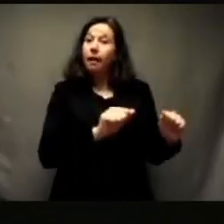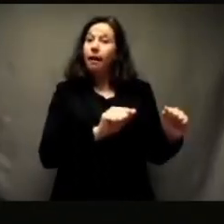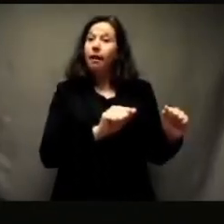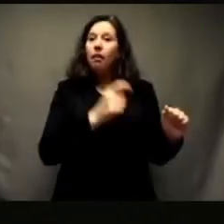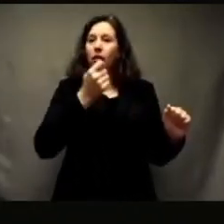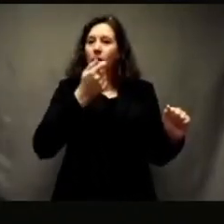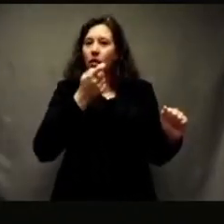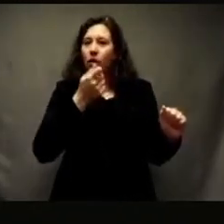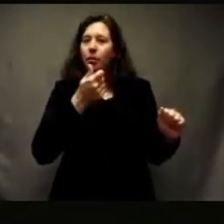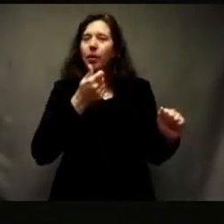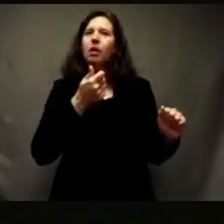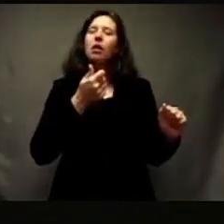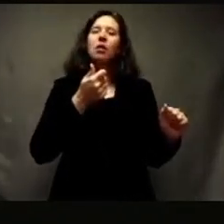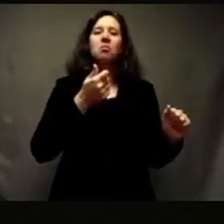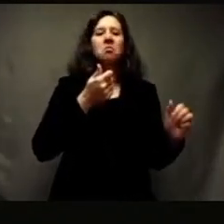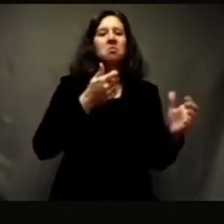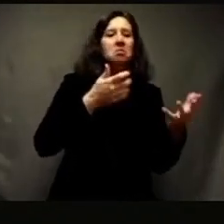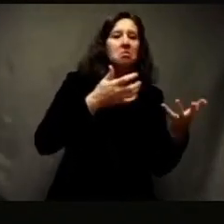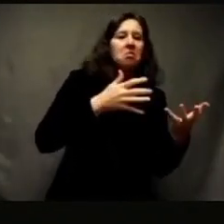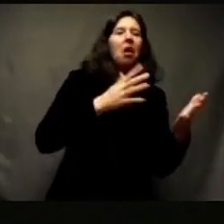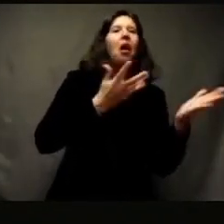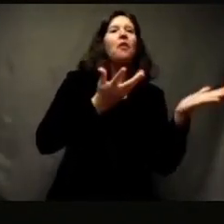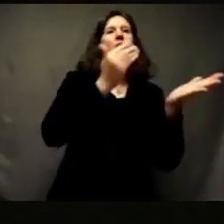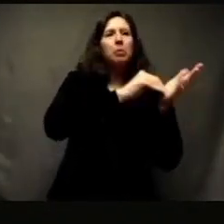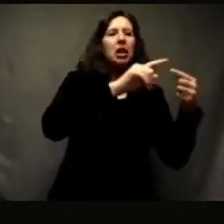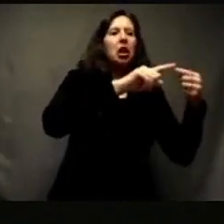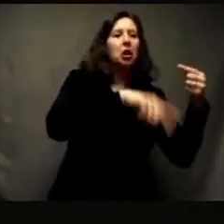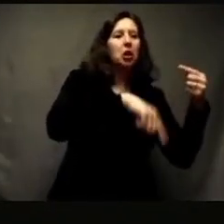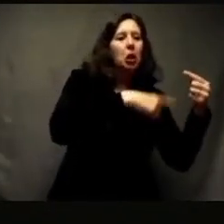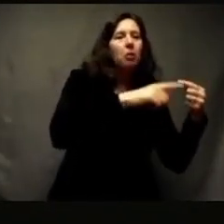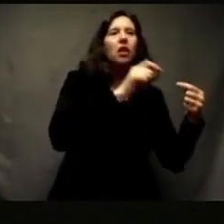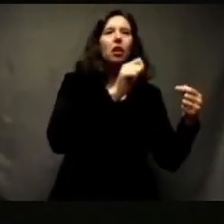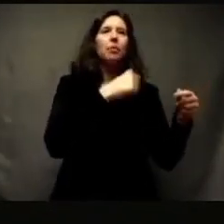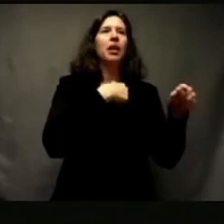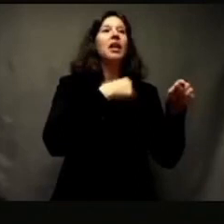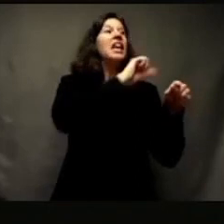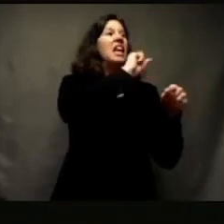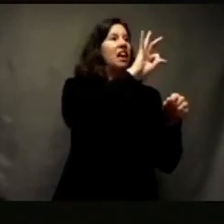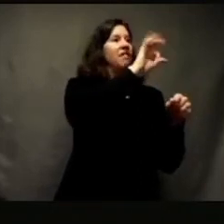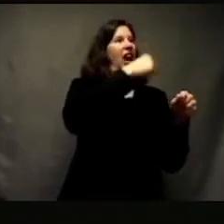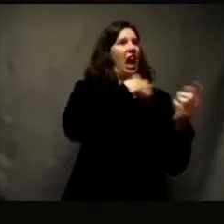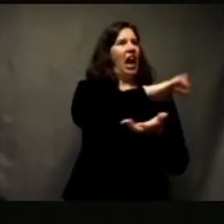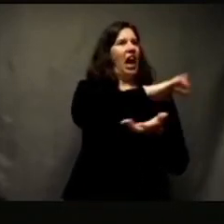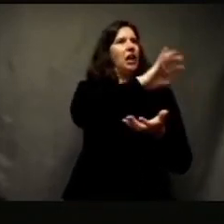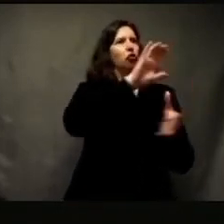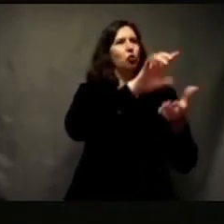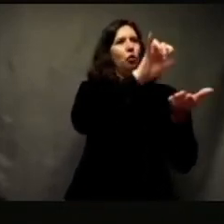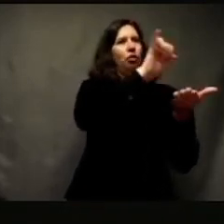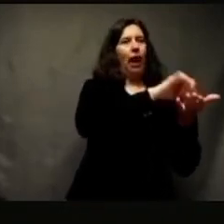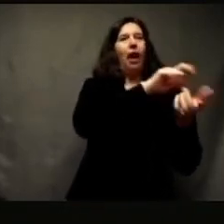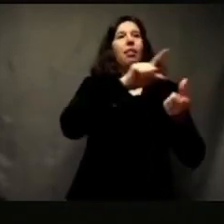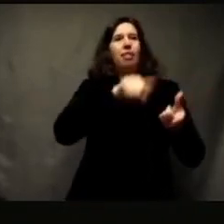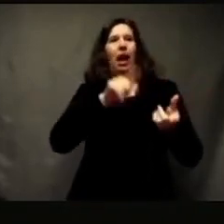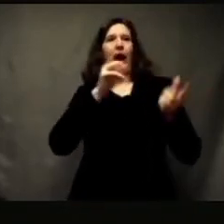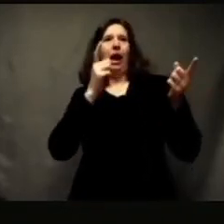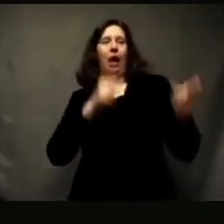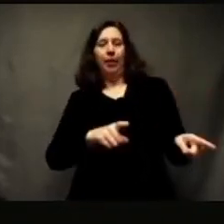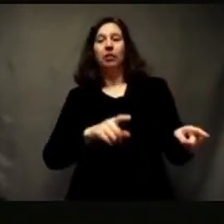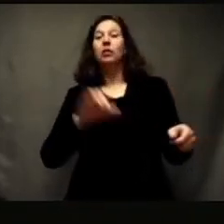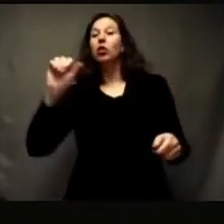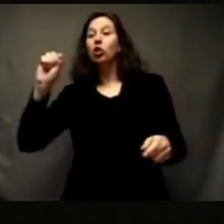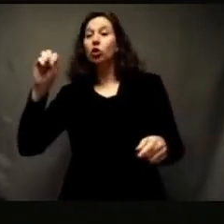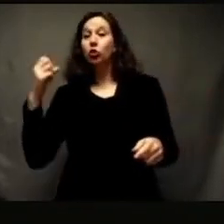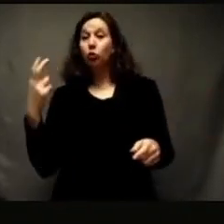bit of conditionals, a little bit of repeat loops, but for the most part, it's pretty straightforward. Whereas with Scratch, they